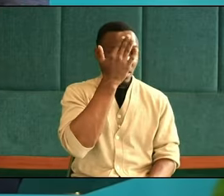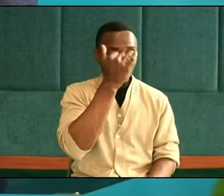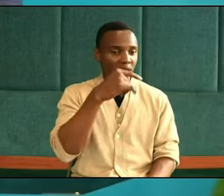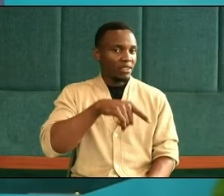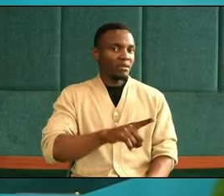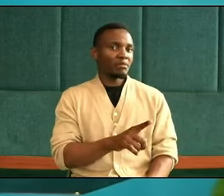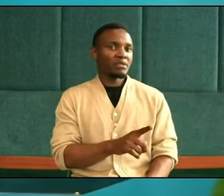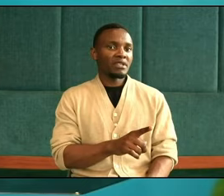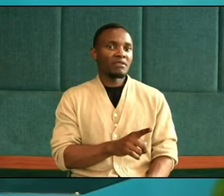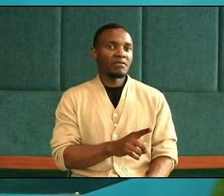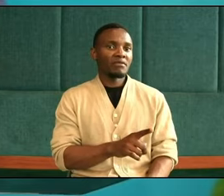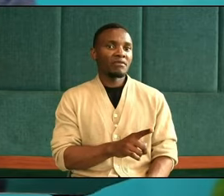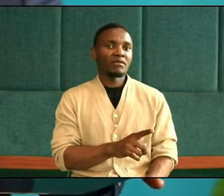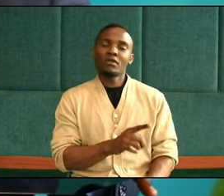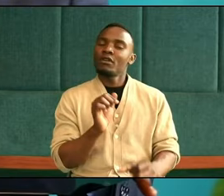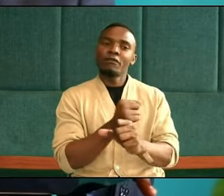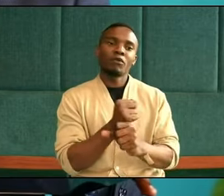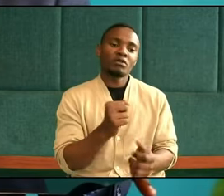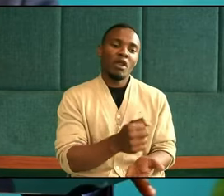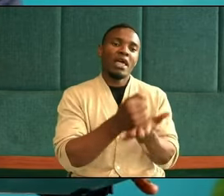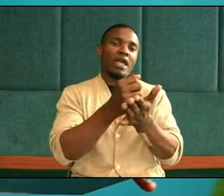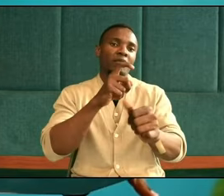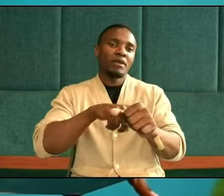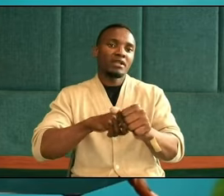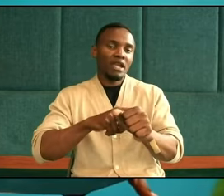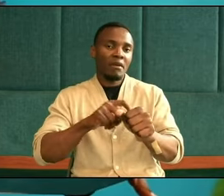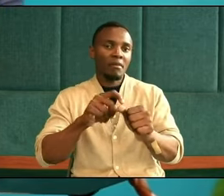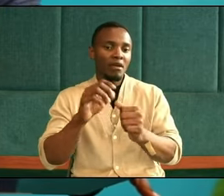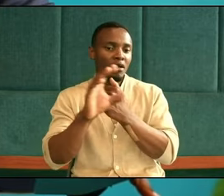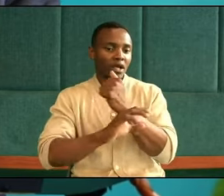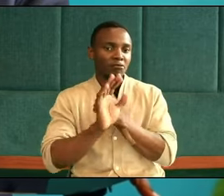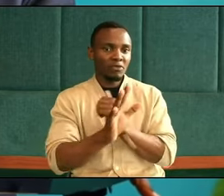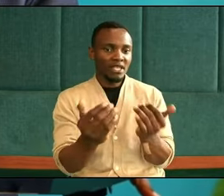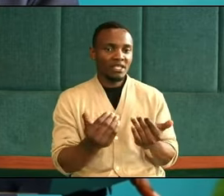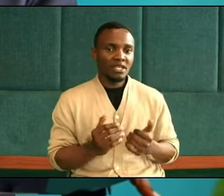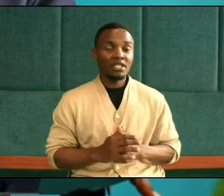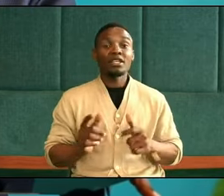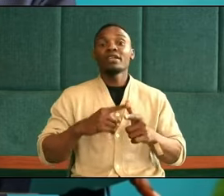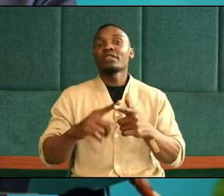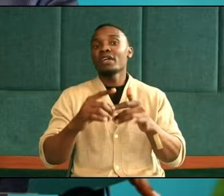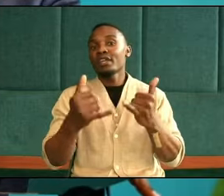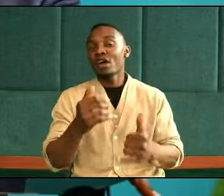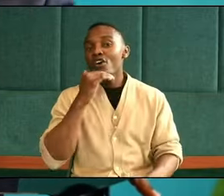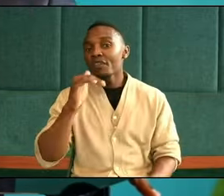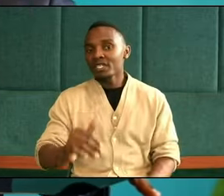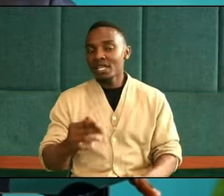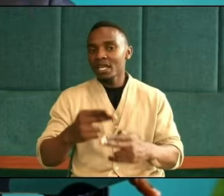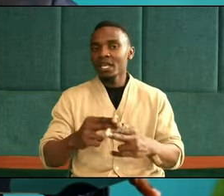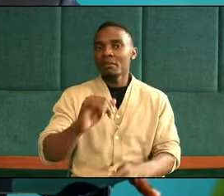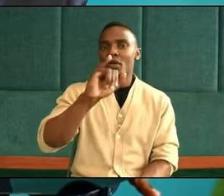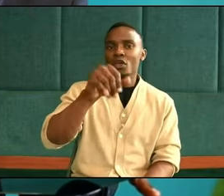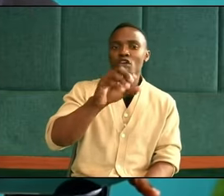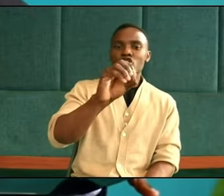be outliers when they're needed. And so the Bible says, Jonathan and his armor bearer, the two of